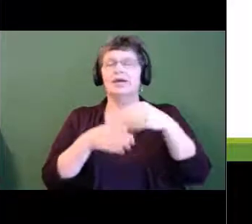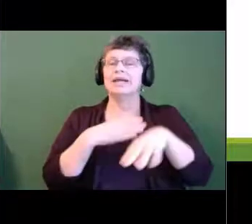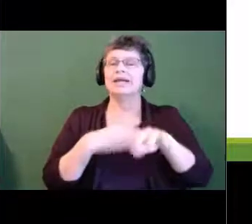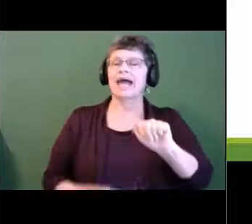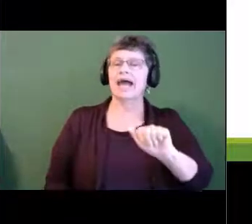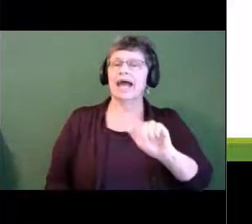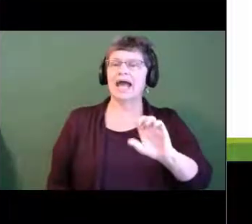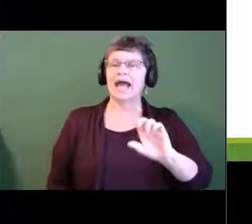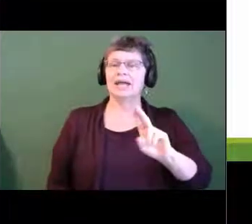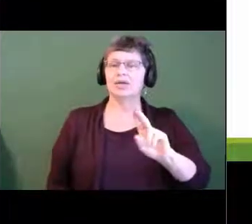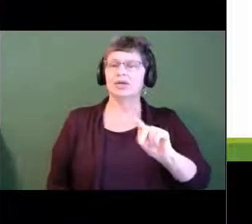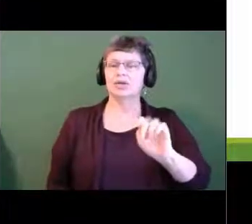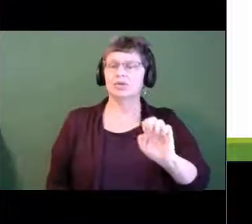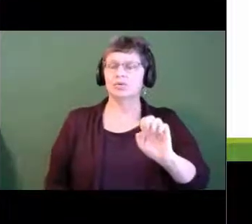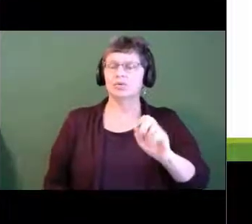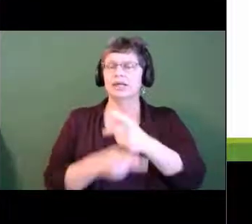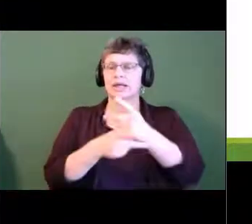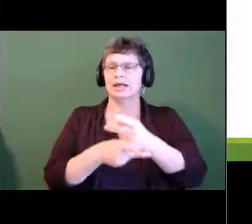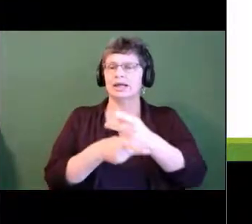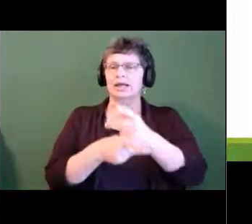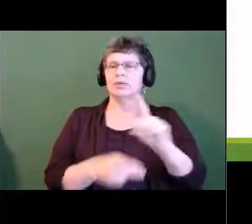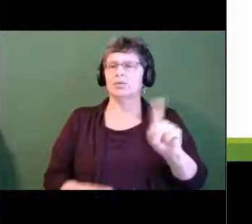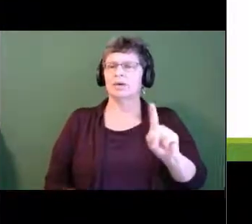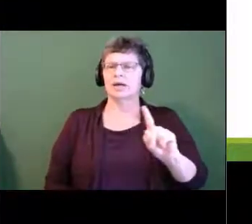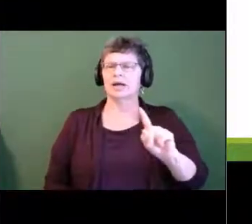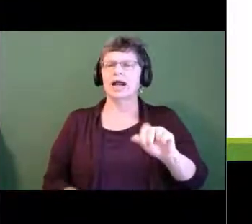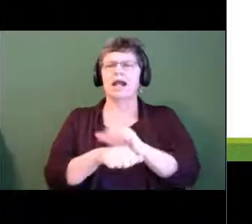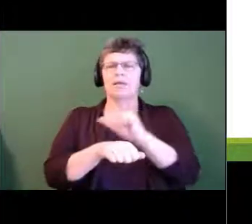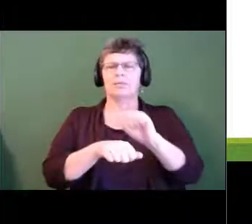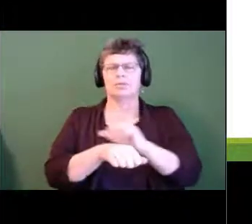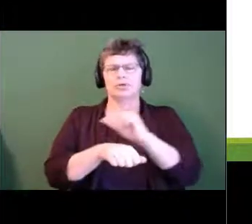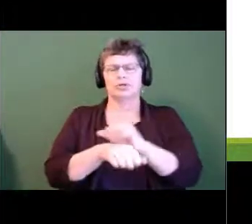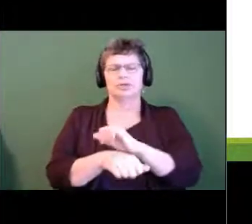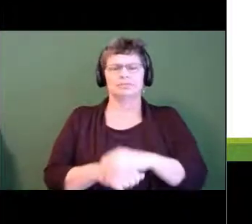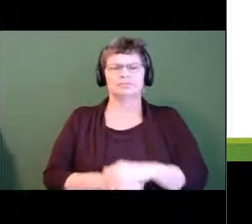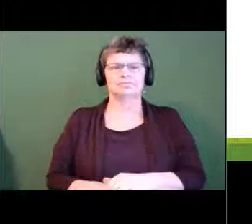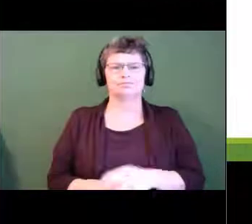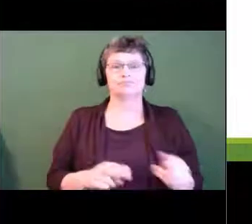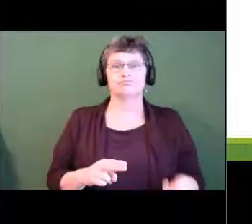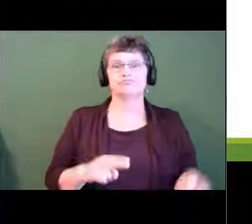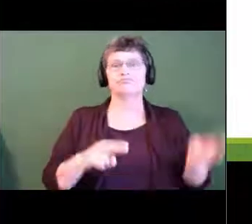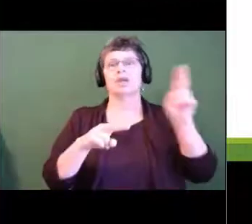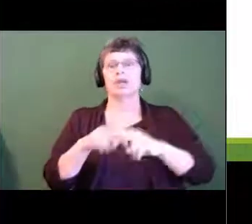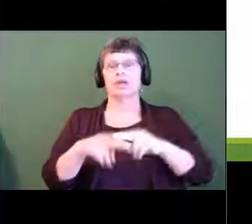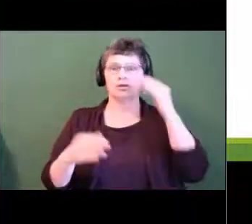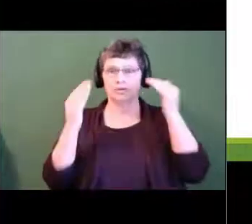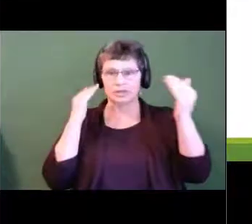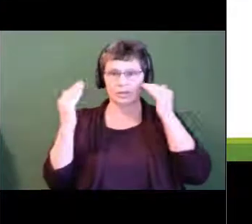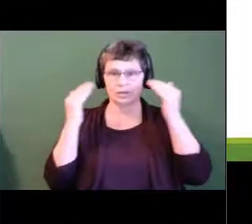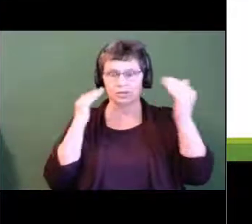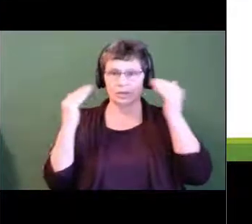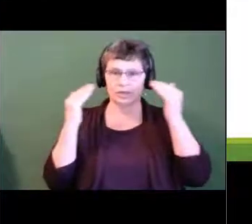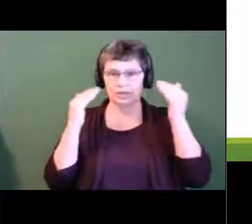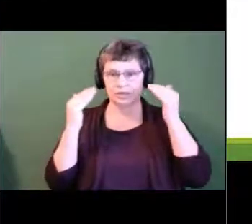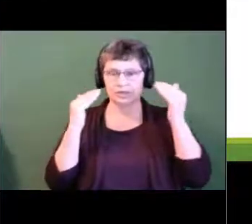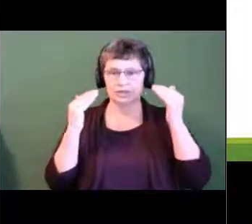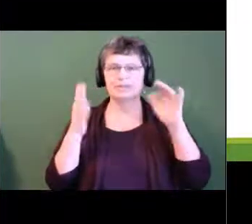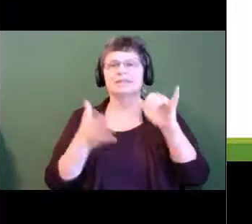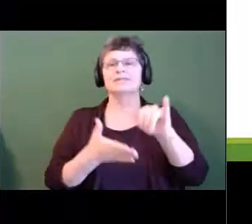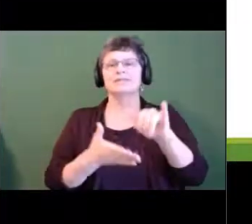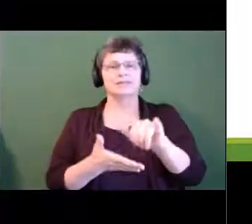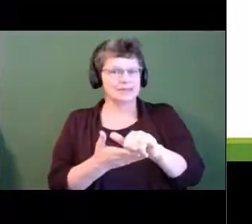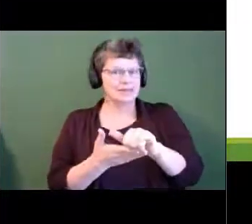Increasing access to information was huge for all the projects, and that meant that there were paper products, because that was often the most